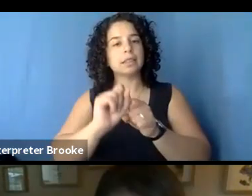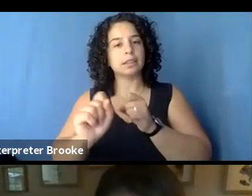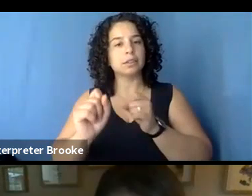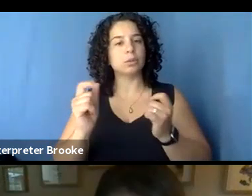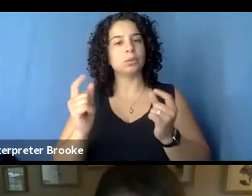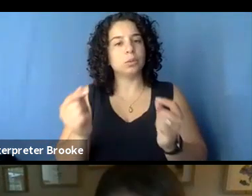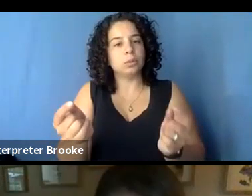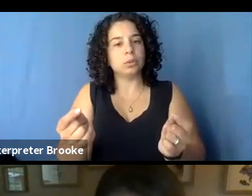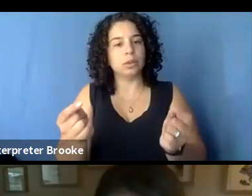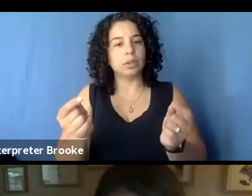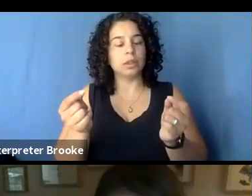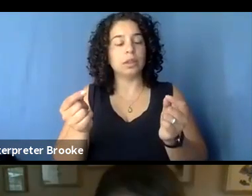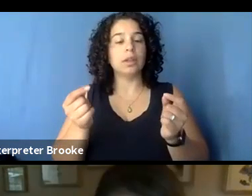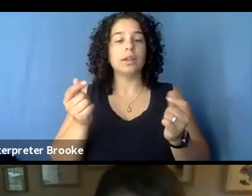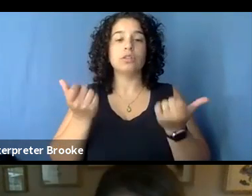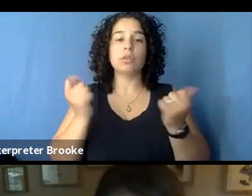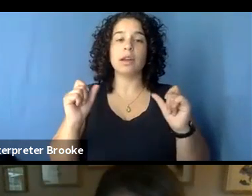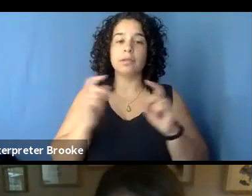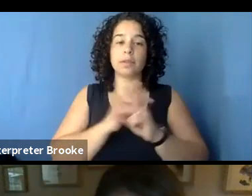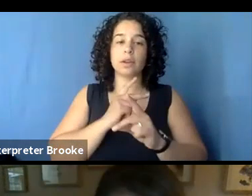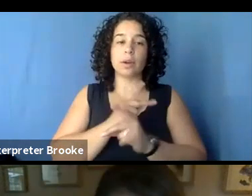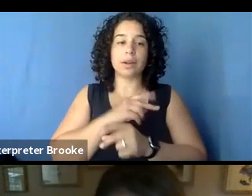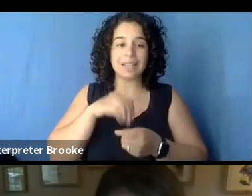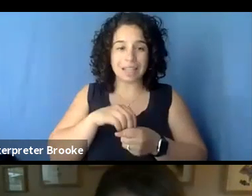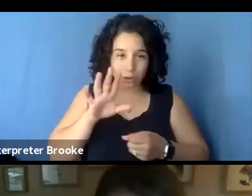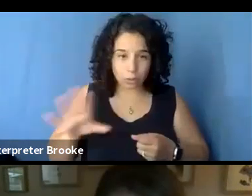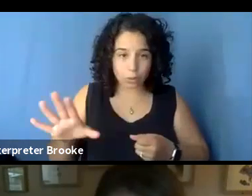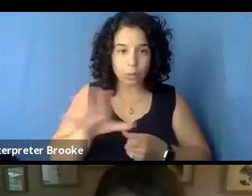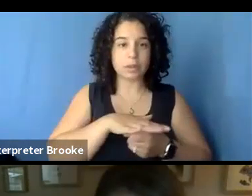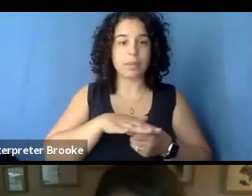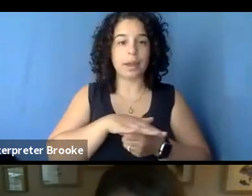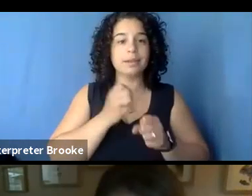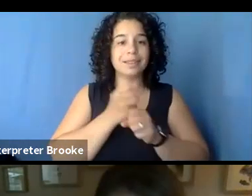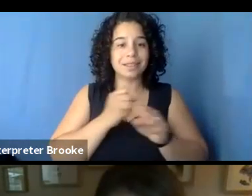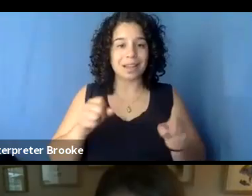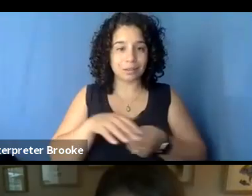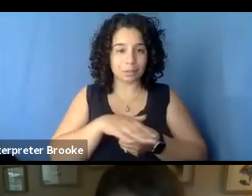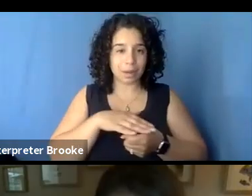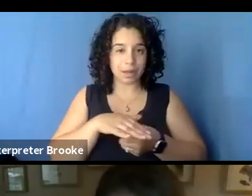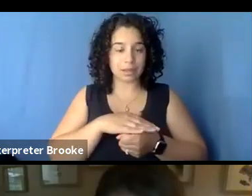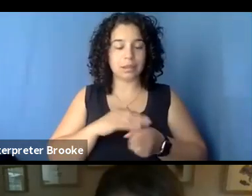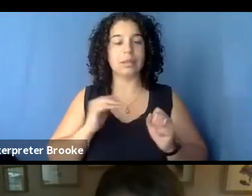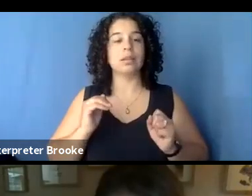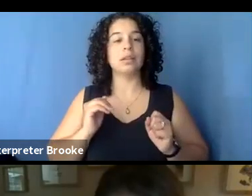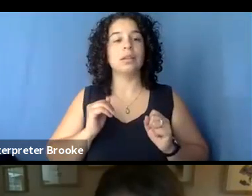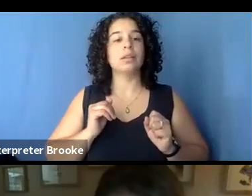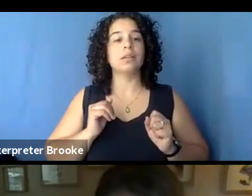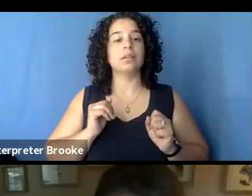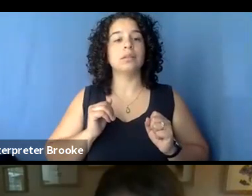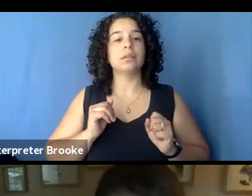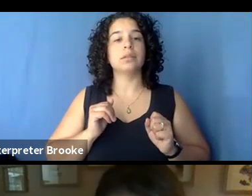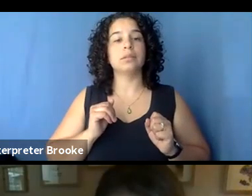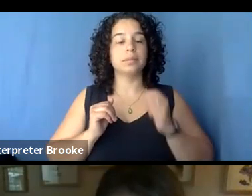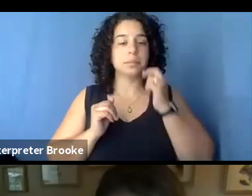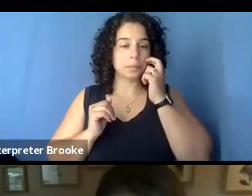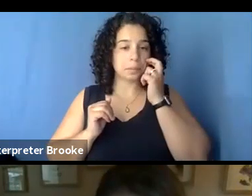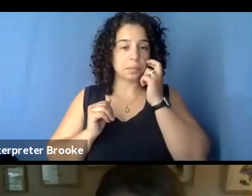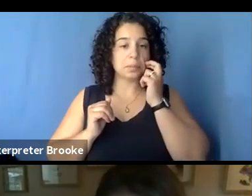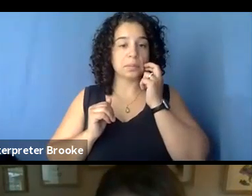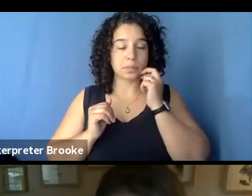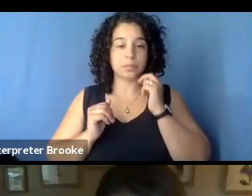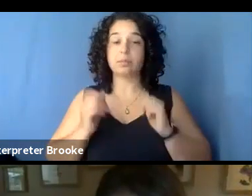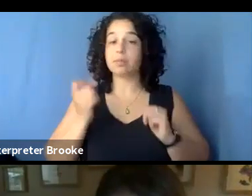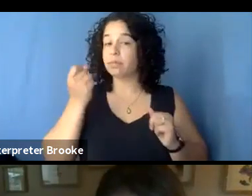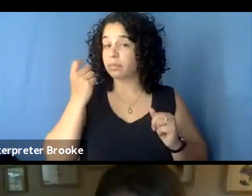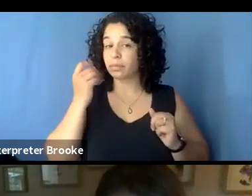in our space, in our safe space, our chamber, our irreconcilable space. And it's